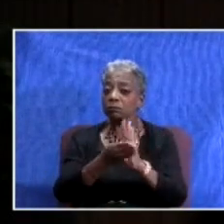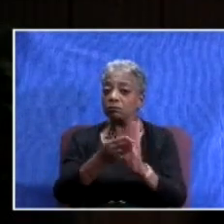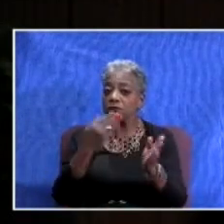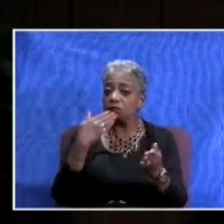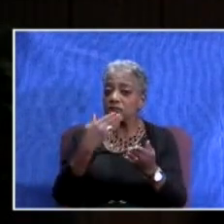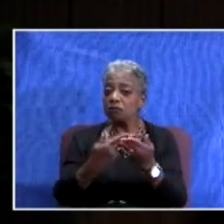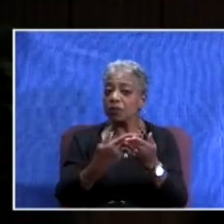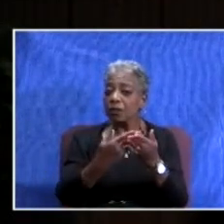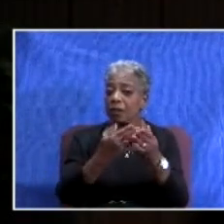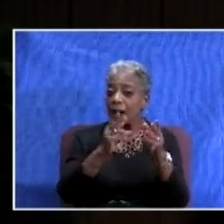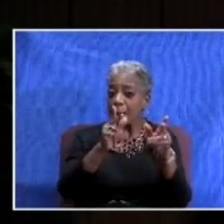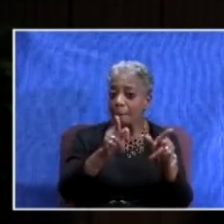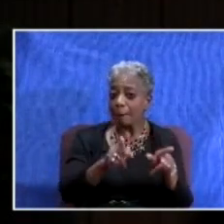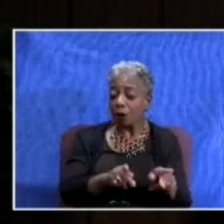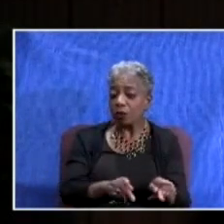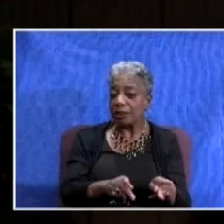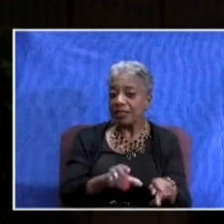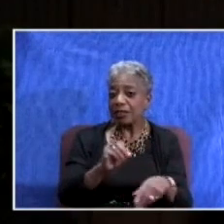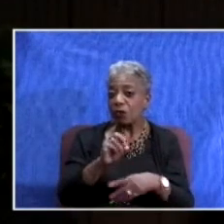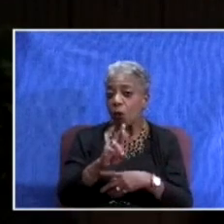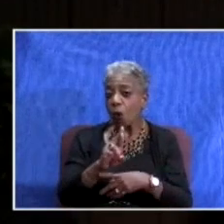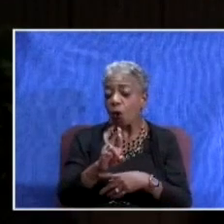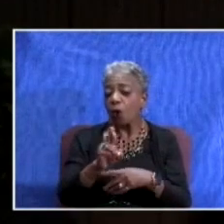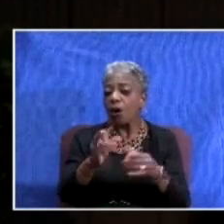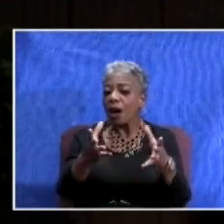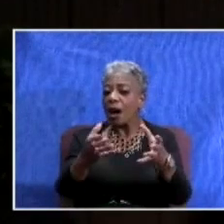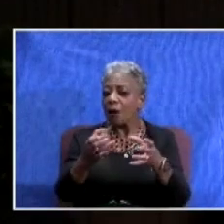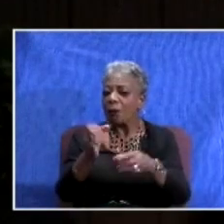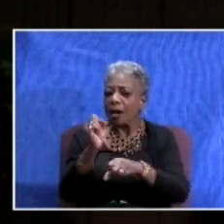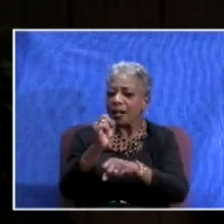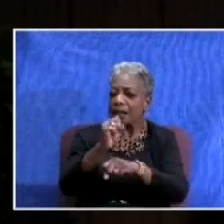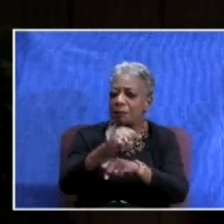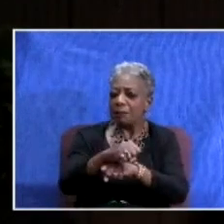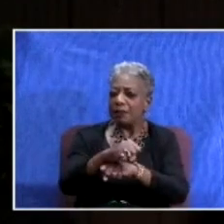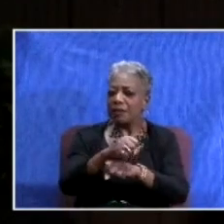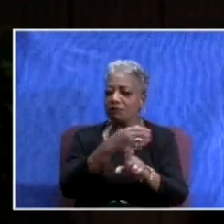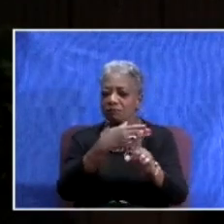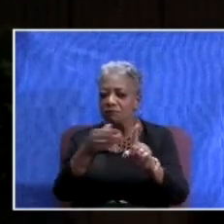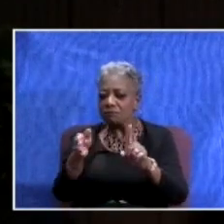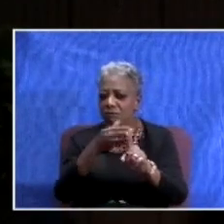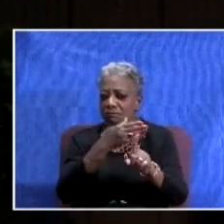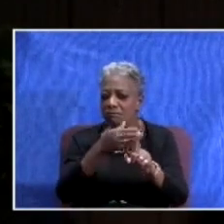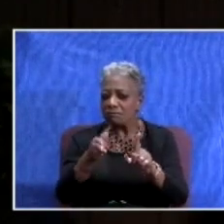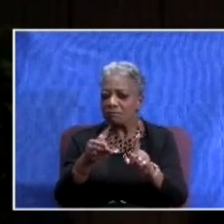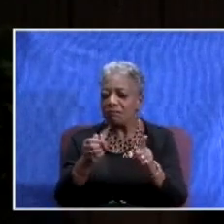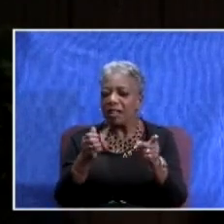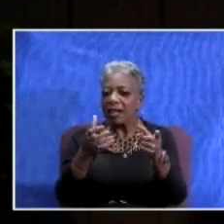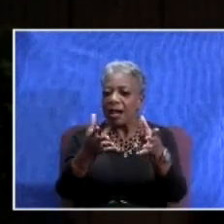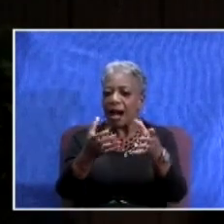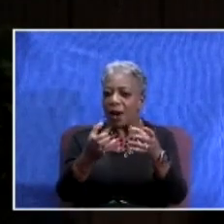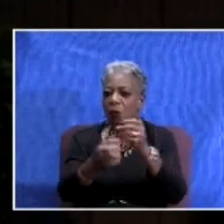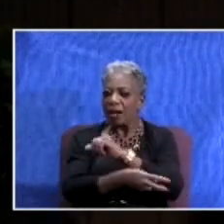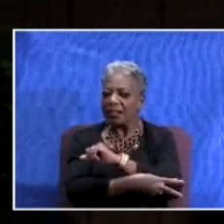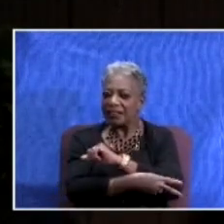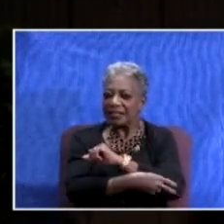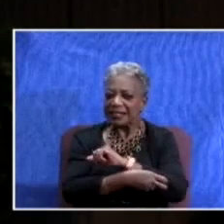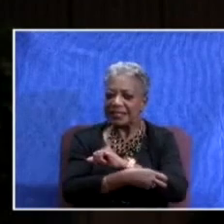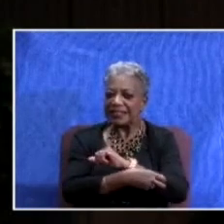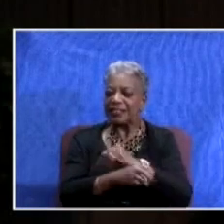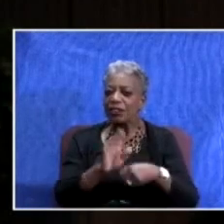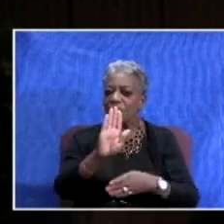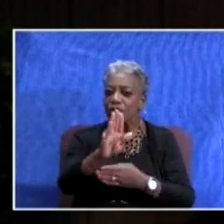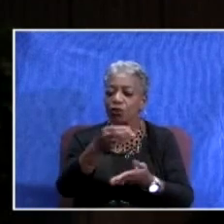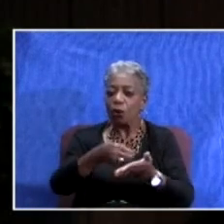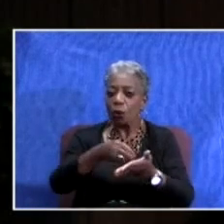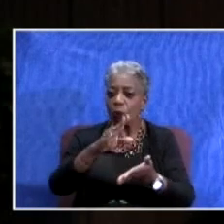beat you, I can do it. If I want to plunder your wealth, I can do it. If I want to